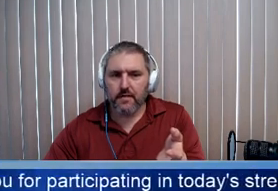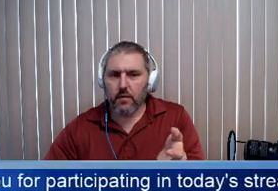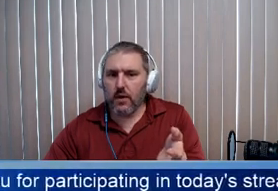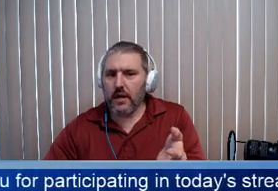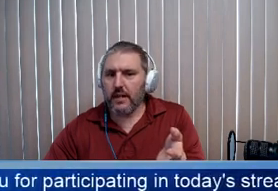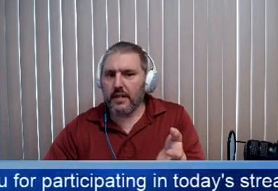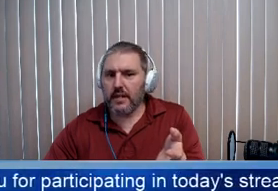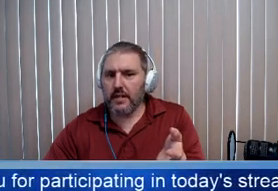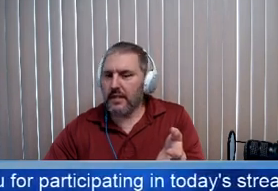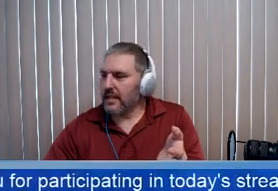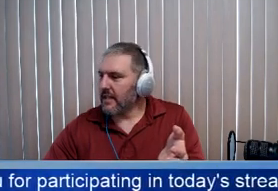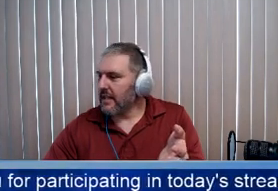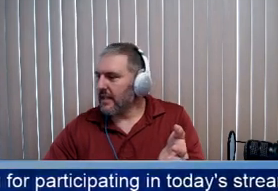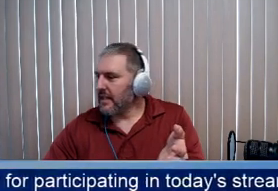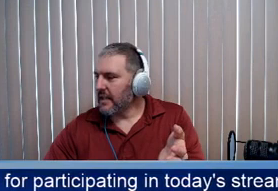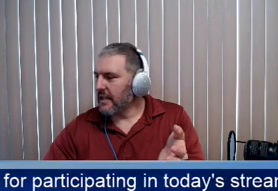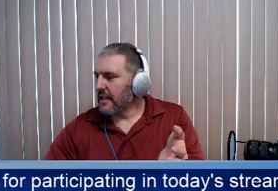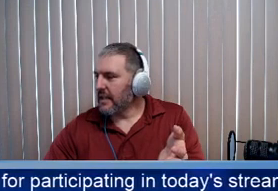And for what?